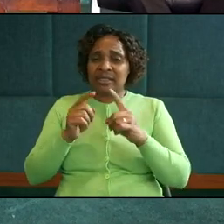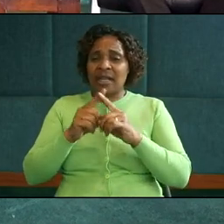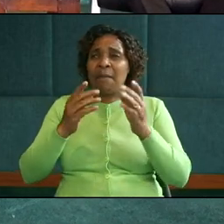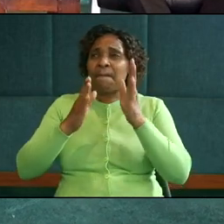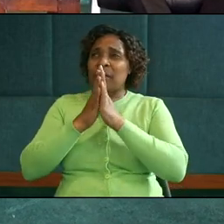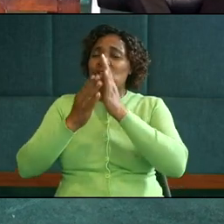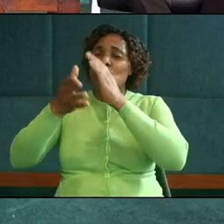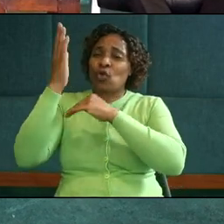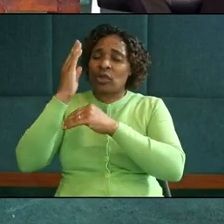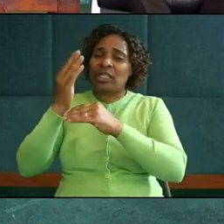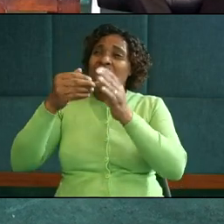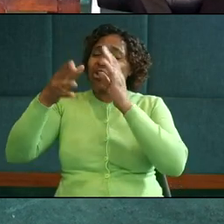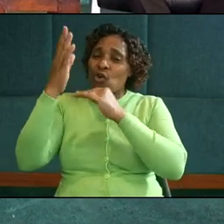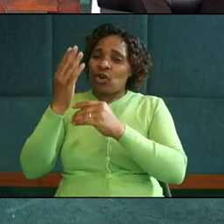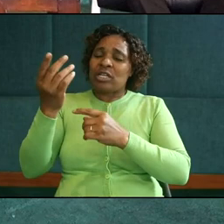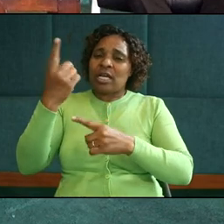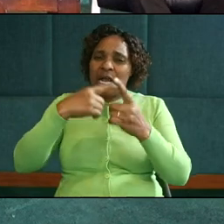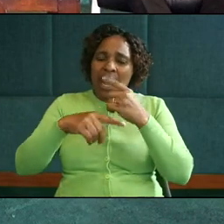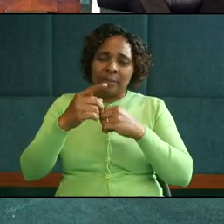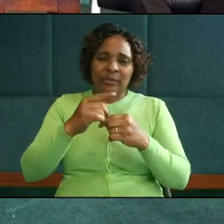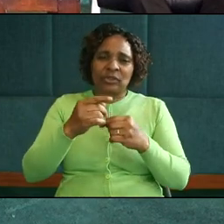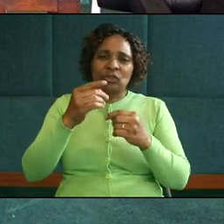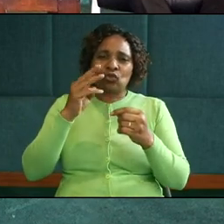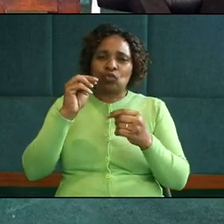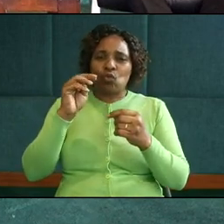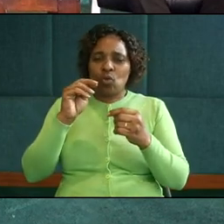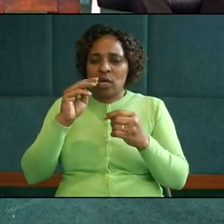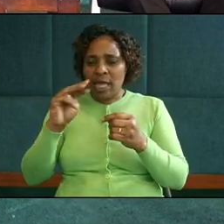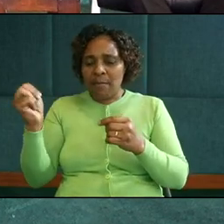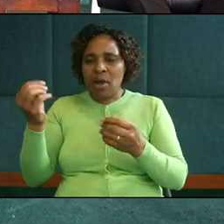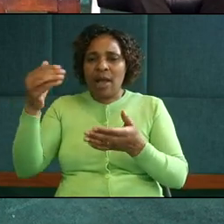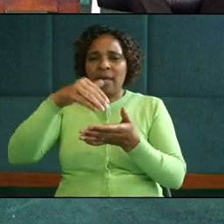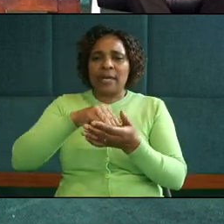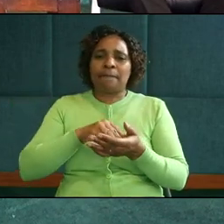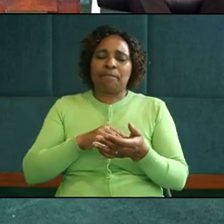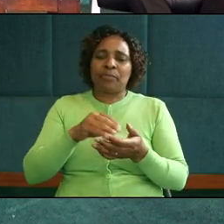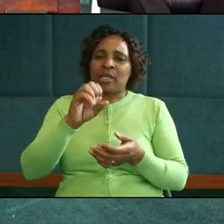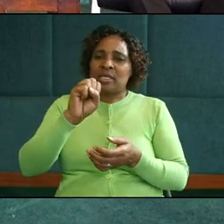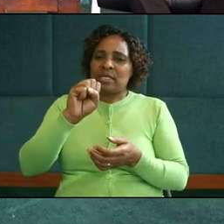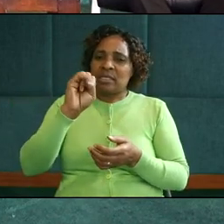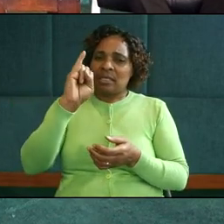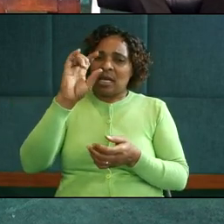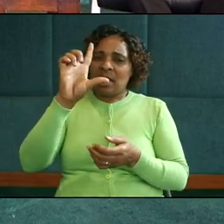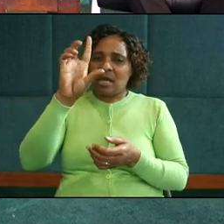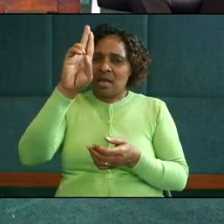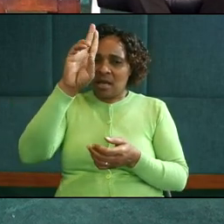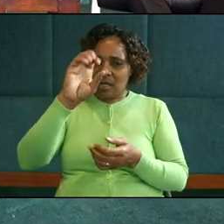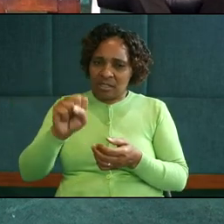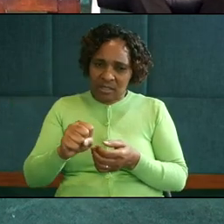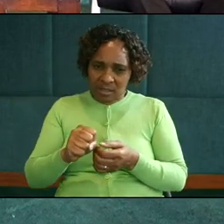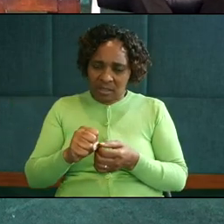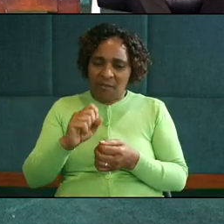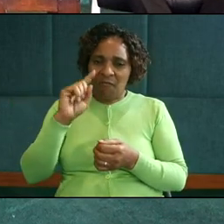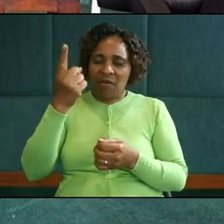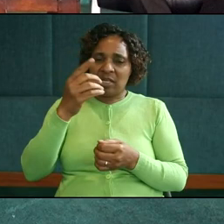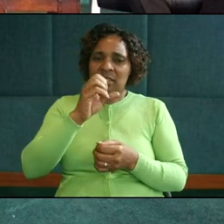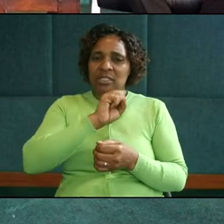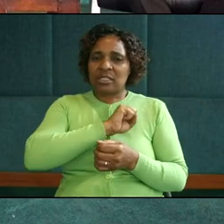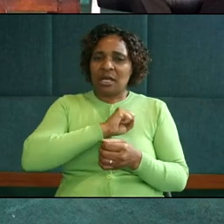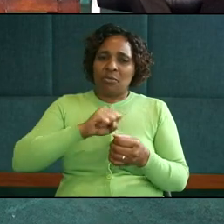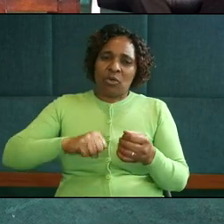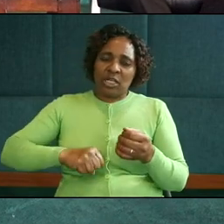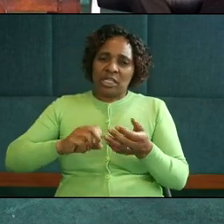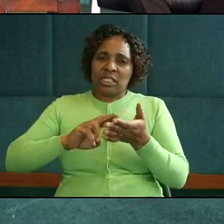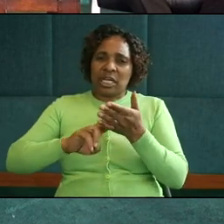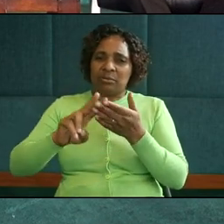once again. Elias, if you can be, sorry, Silas, if you can read the book of 1 Samuel chapter 7 and